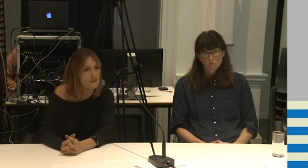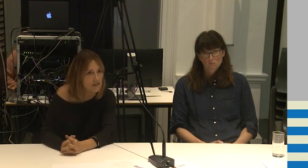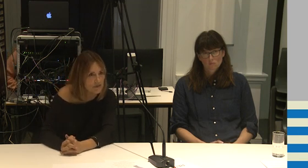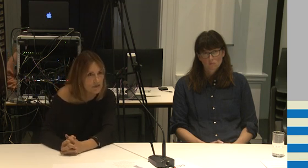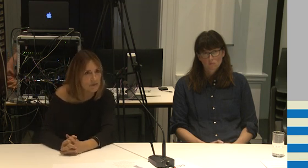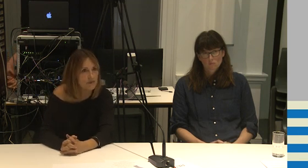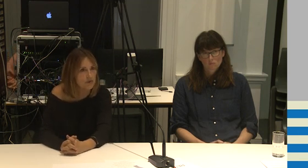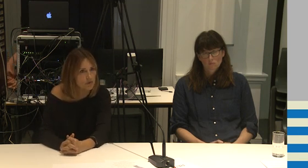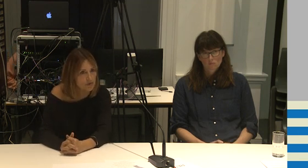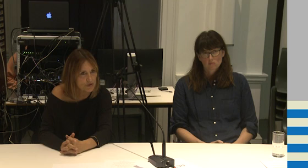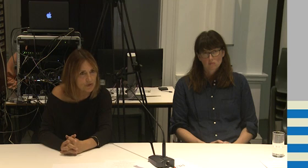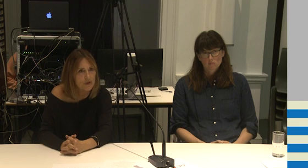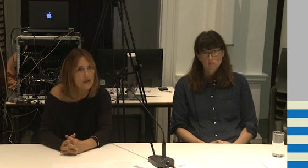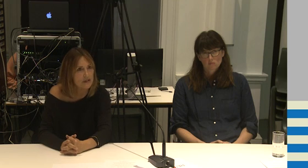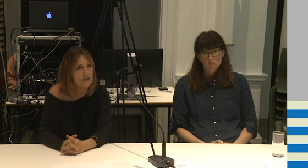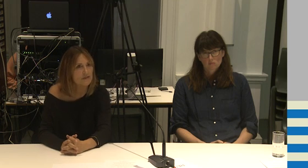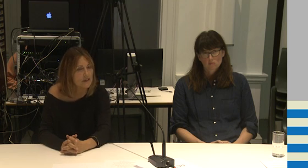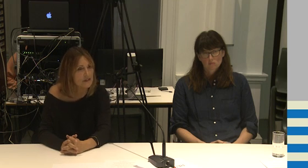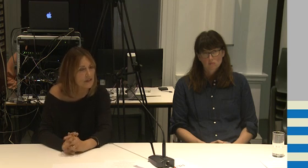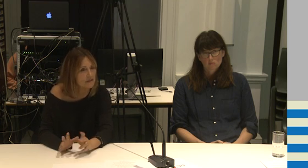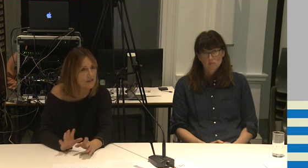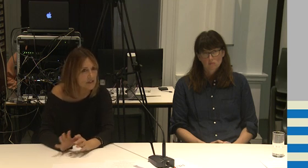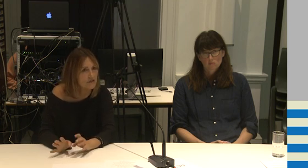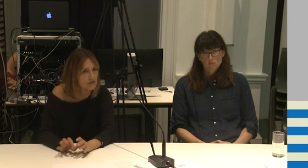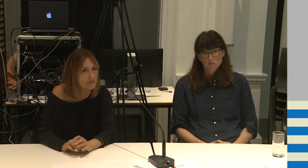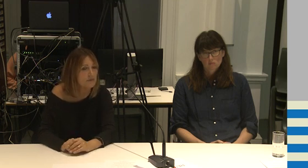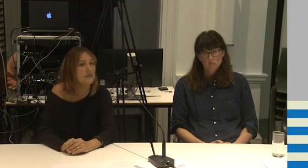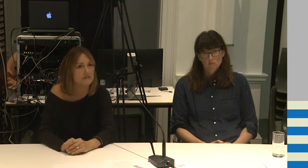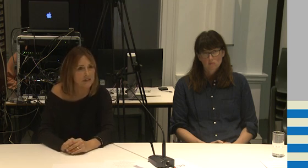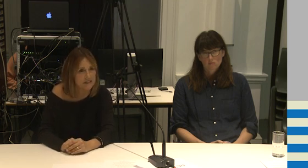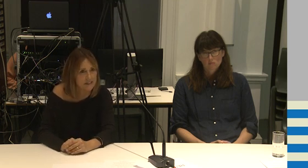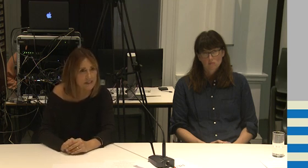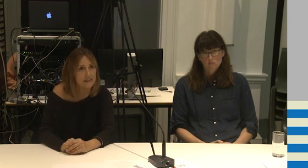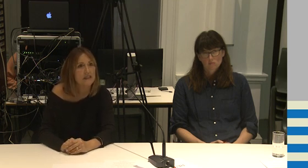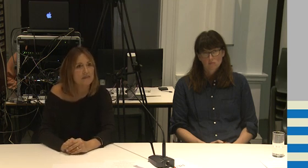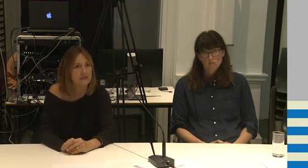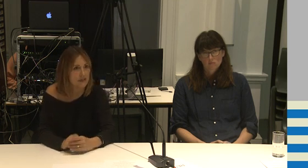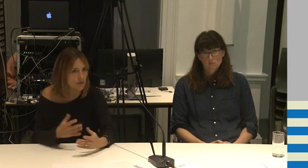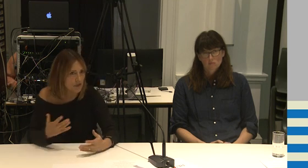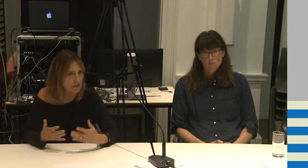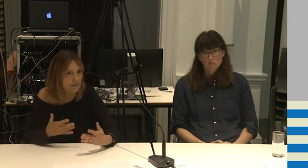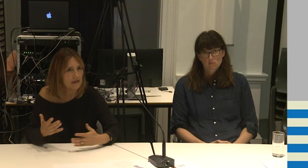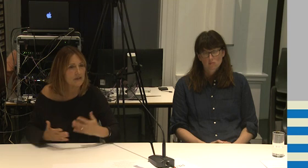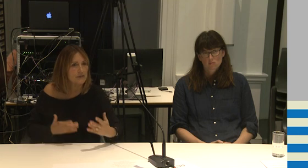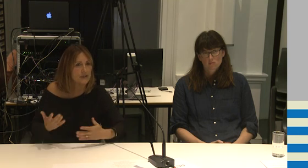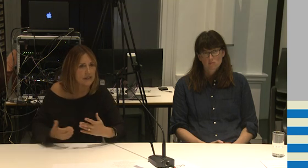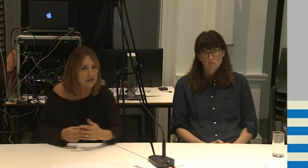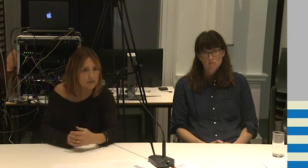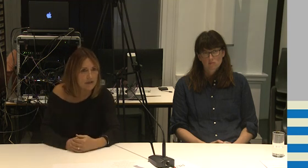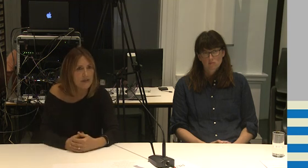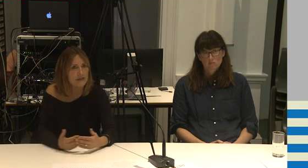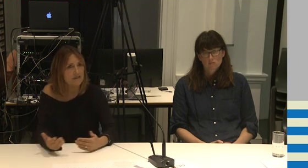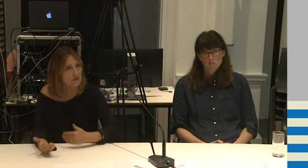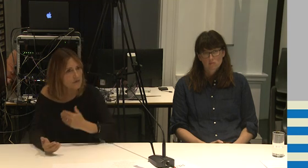to a deaf secondary school, but it was an oral school. And I did find I struggled with my deaf identity because I would use